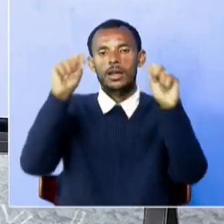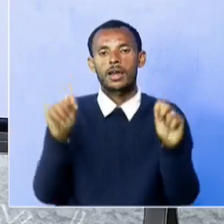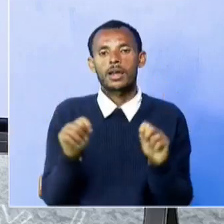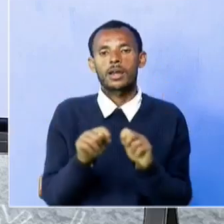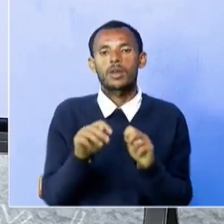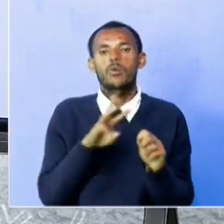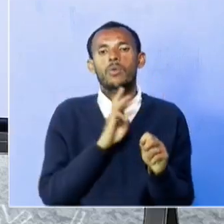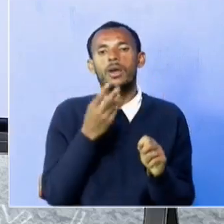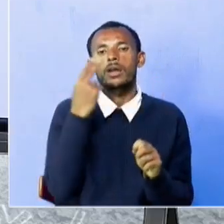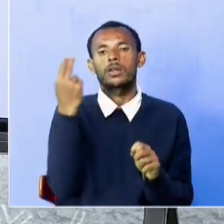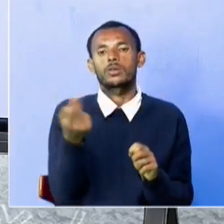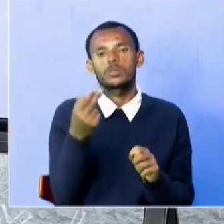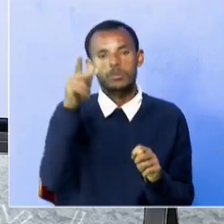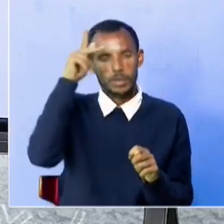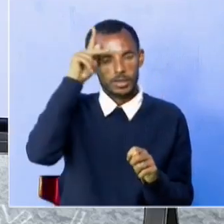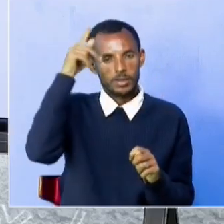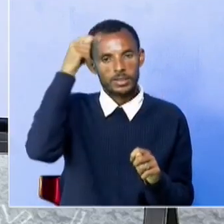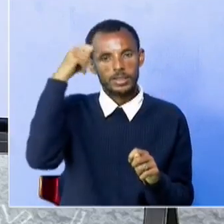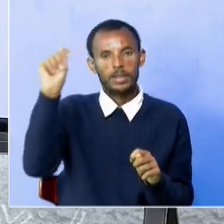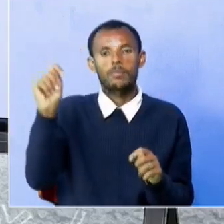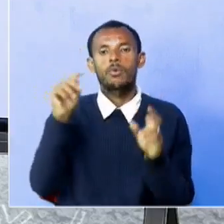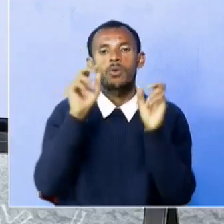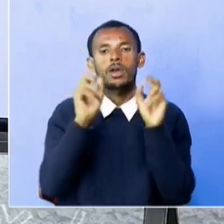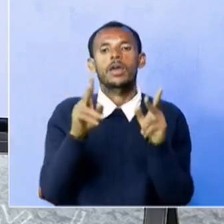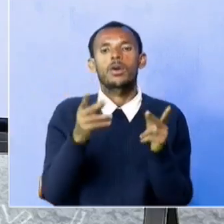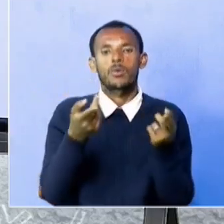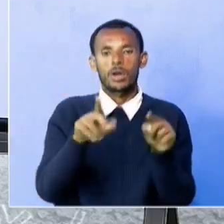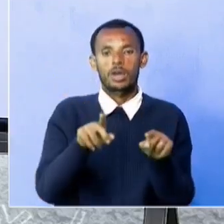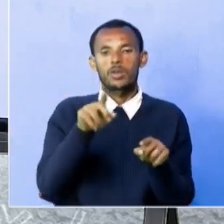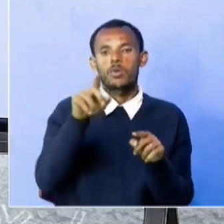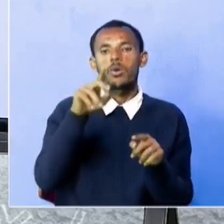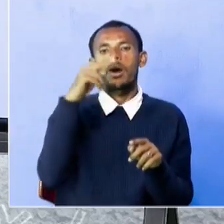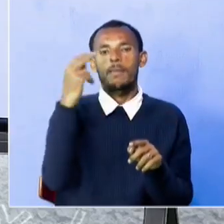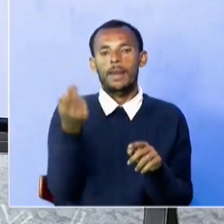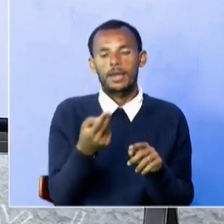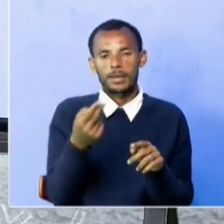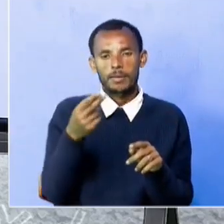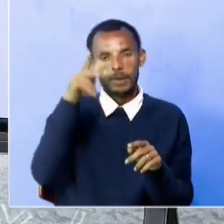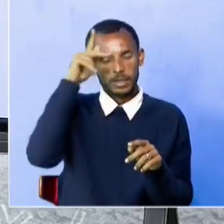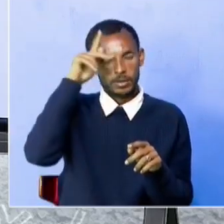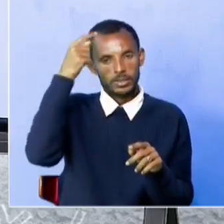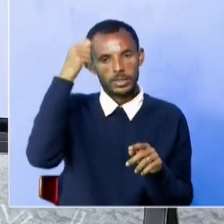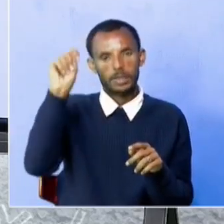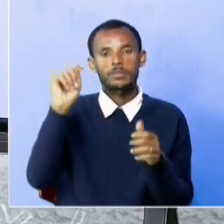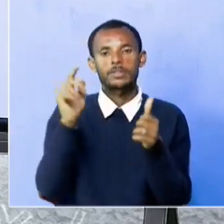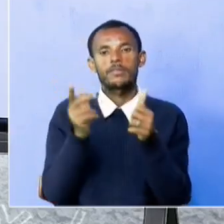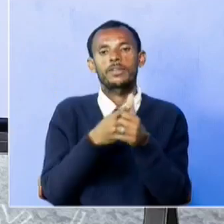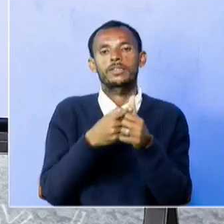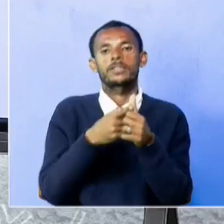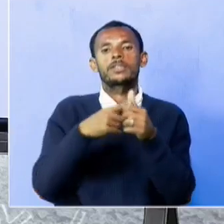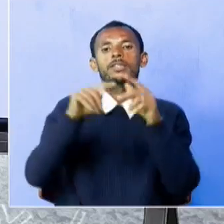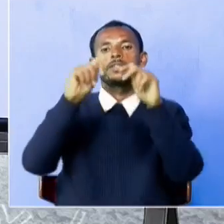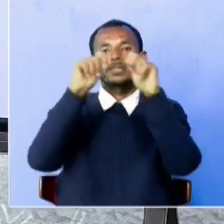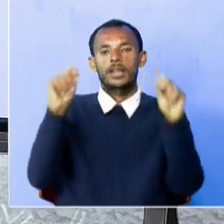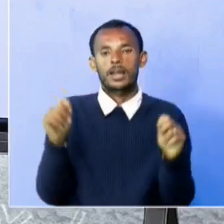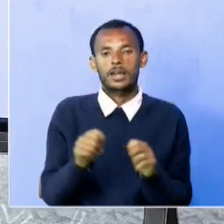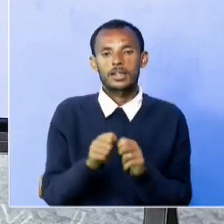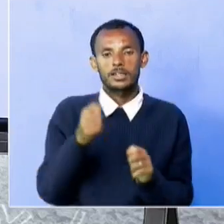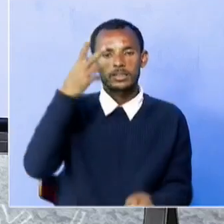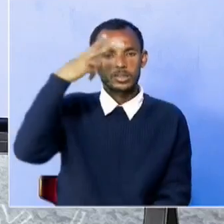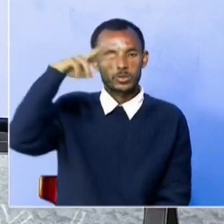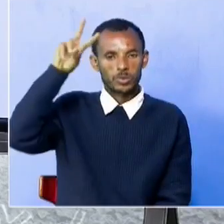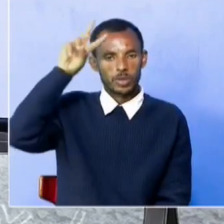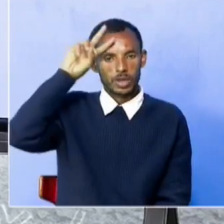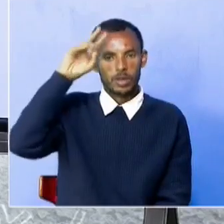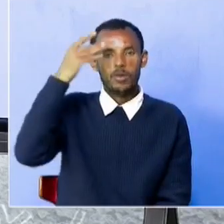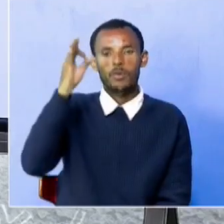can apply Pythagoras theorem. Okay, whenever you apply Pythagoras theorem for the first triangle, the square of